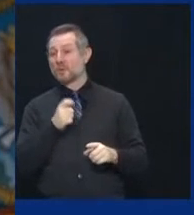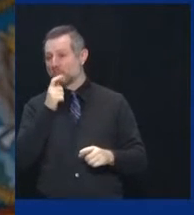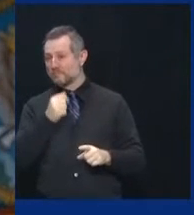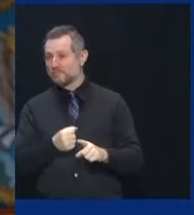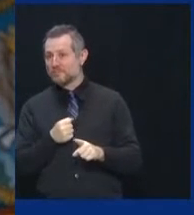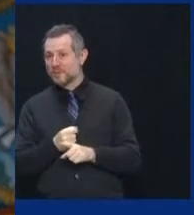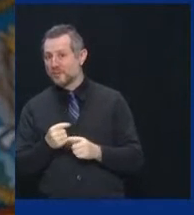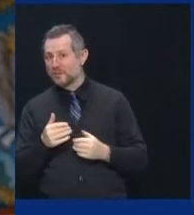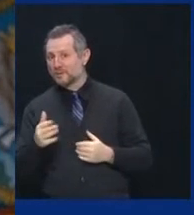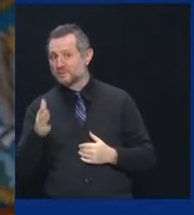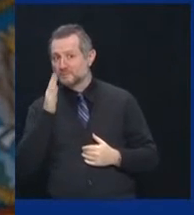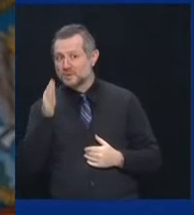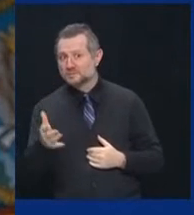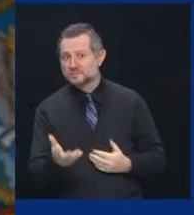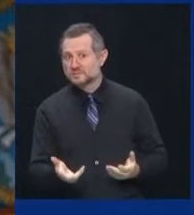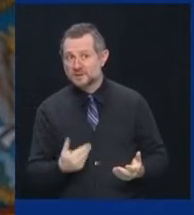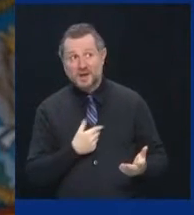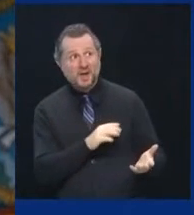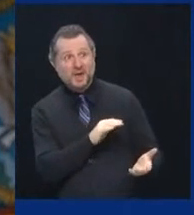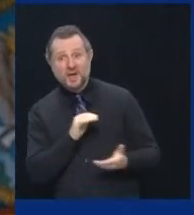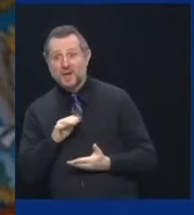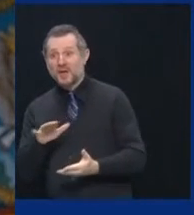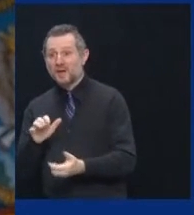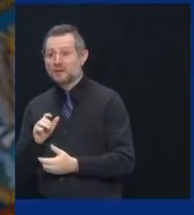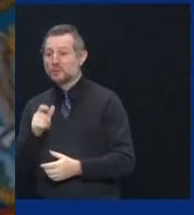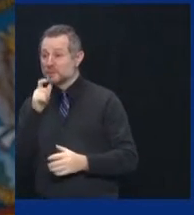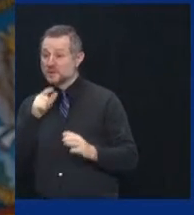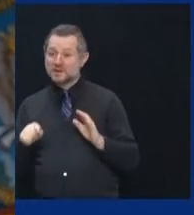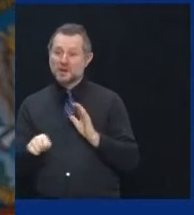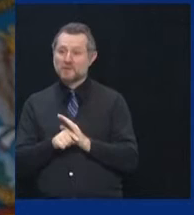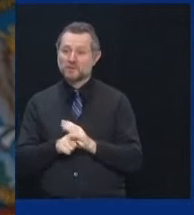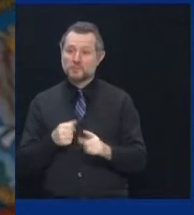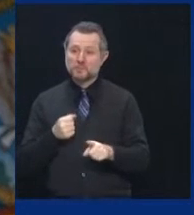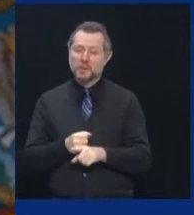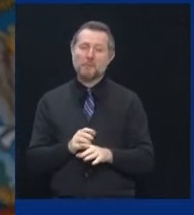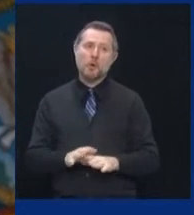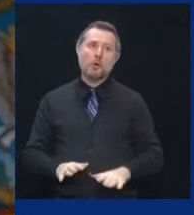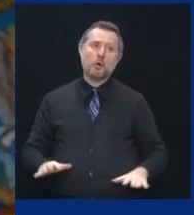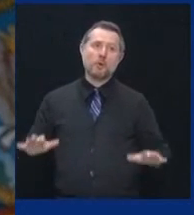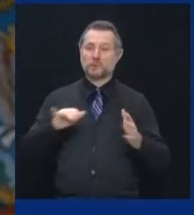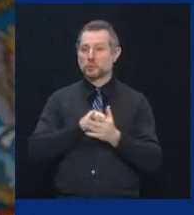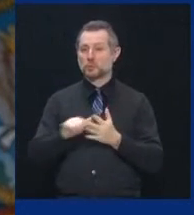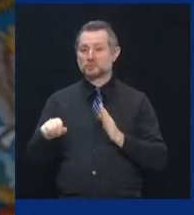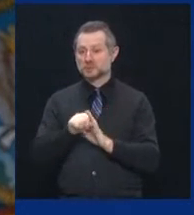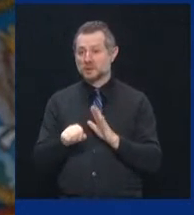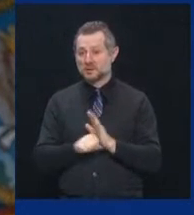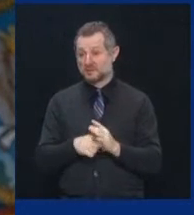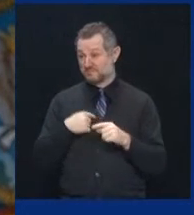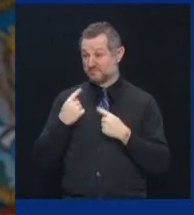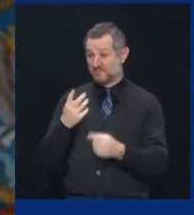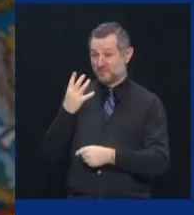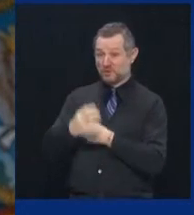be devastating to all New Yorkers. After 4 years of Washington's assault on New York,